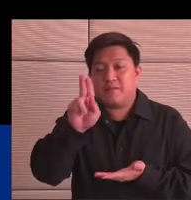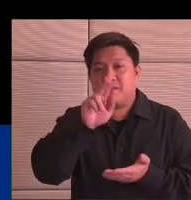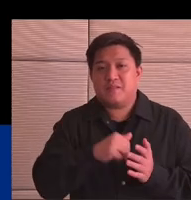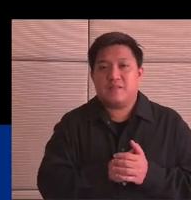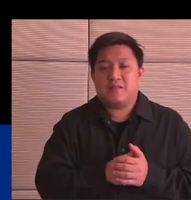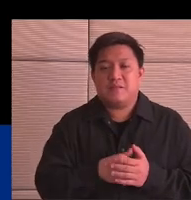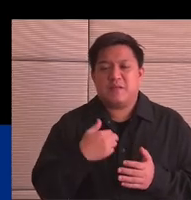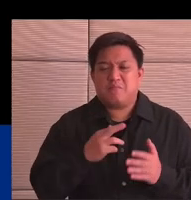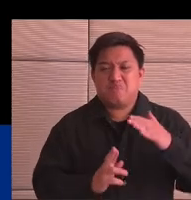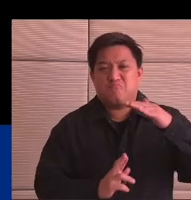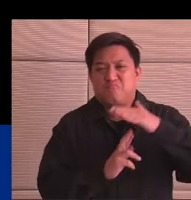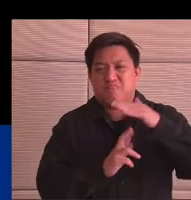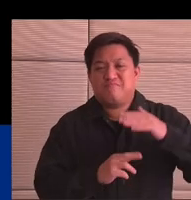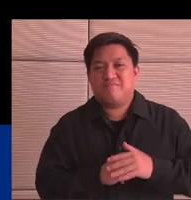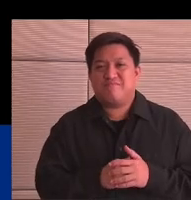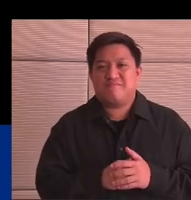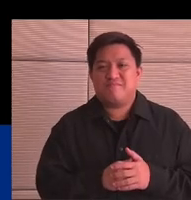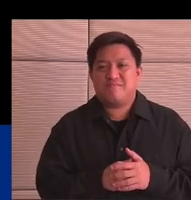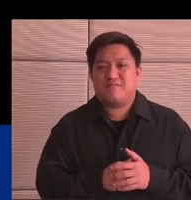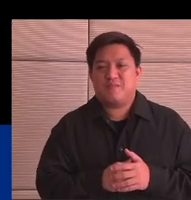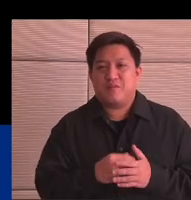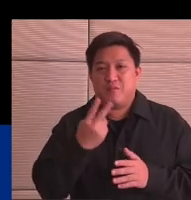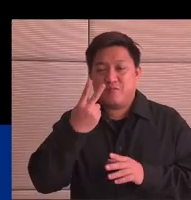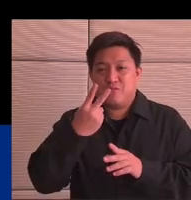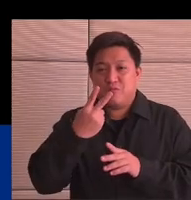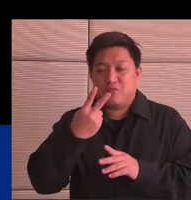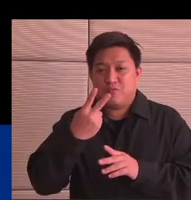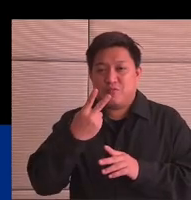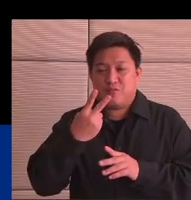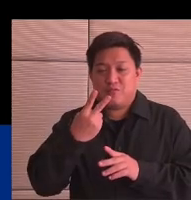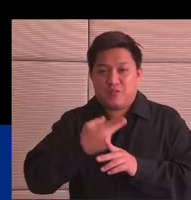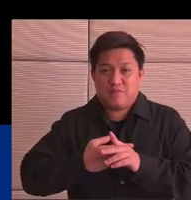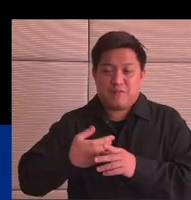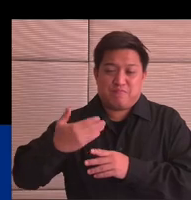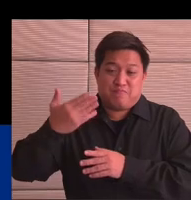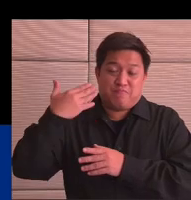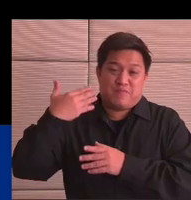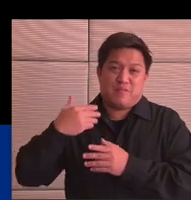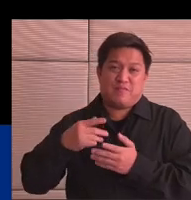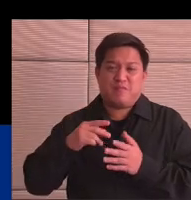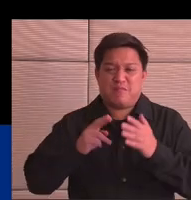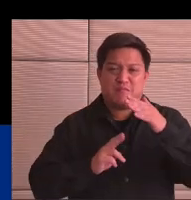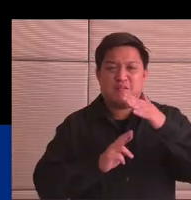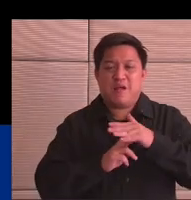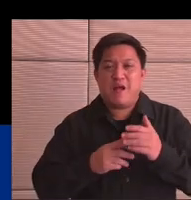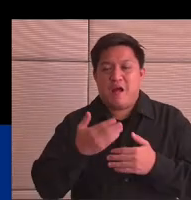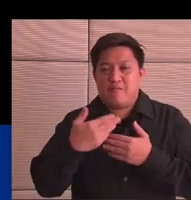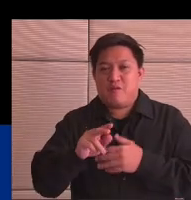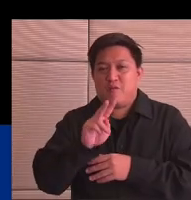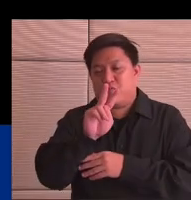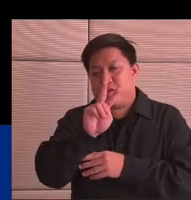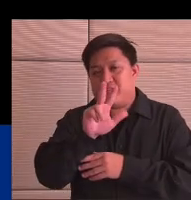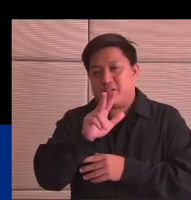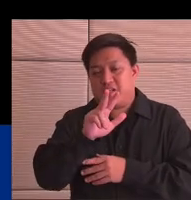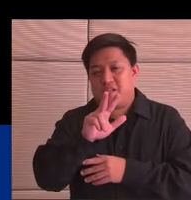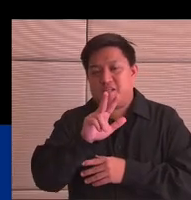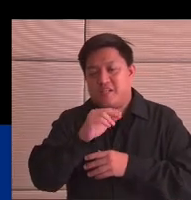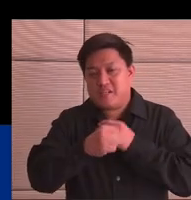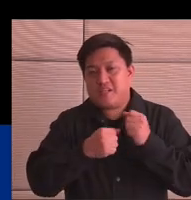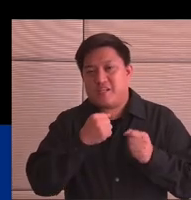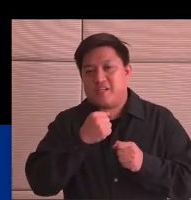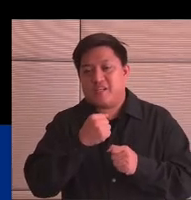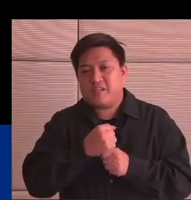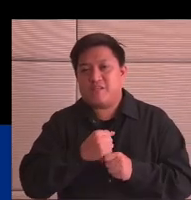finally retired 2 months ago after 23 years in the university. So right now,